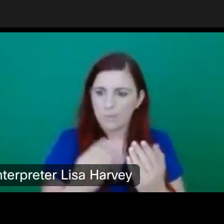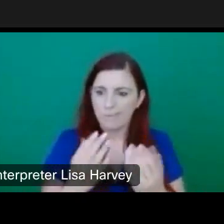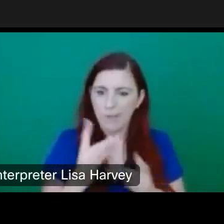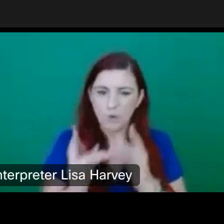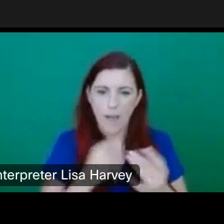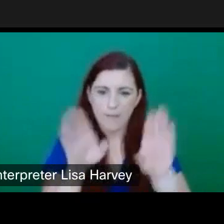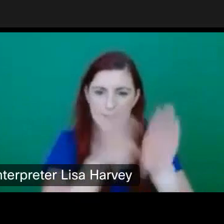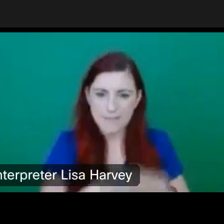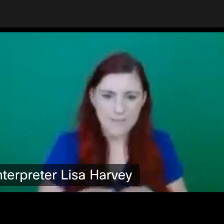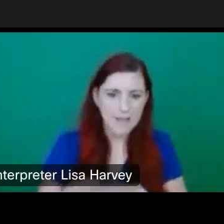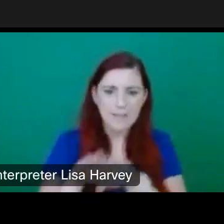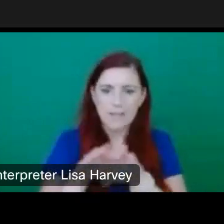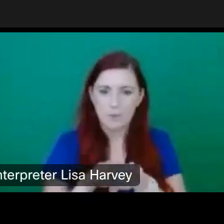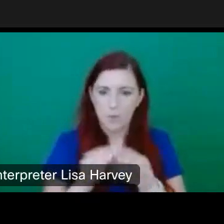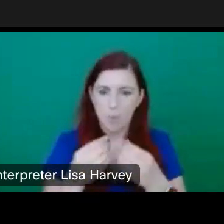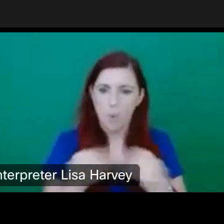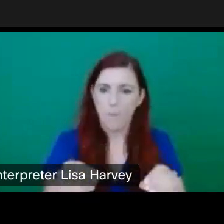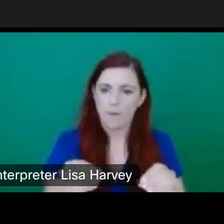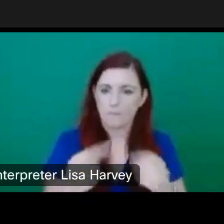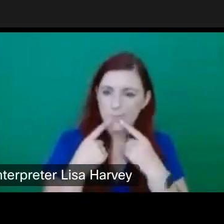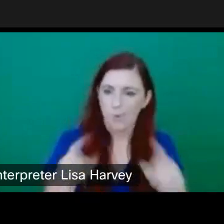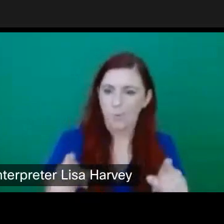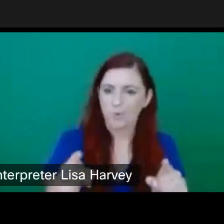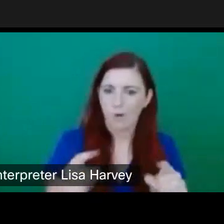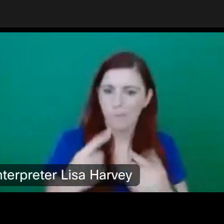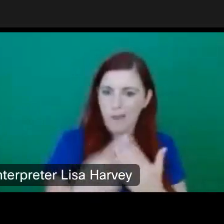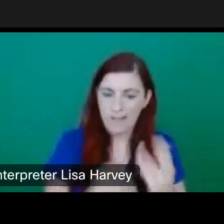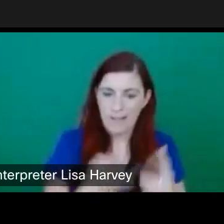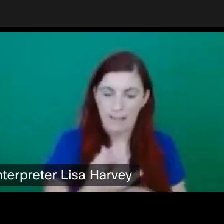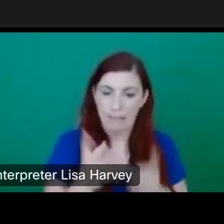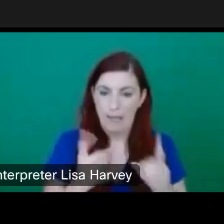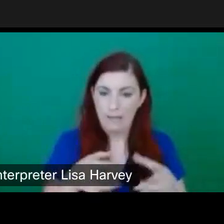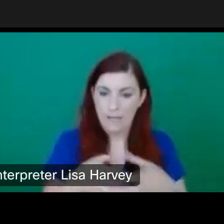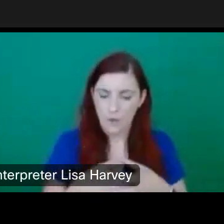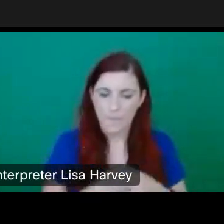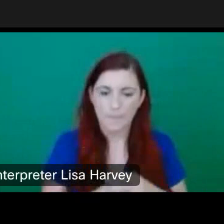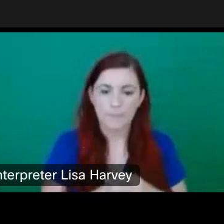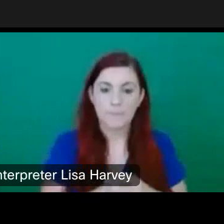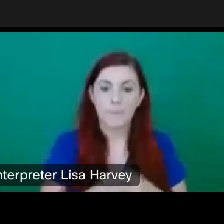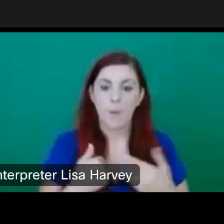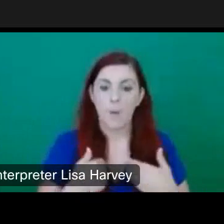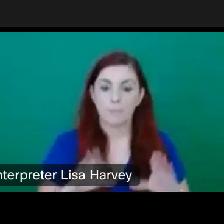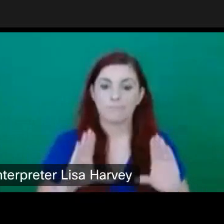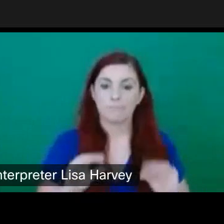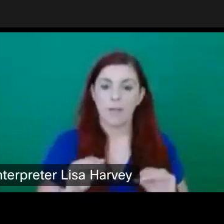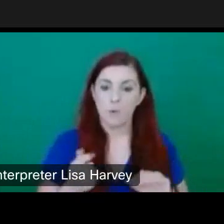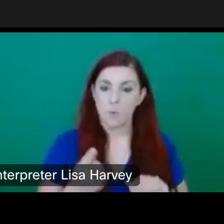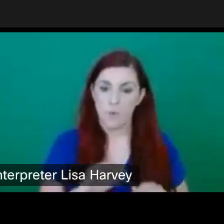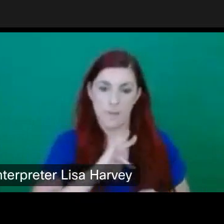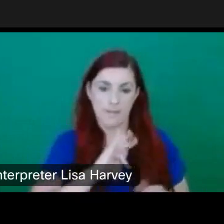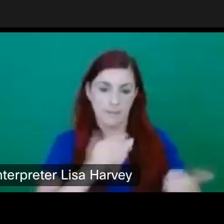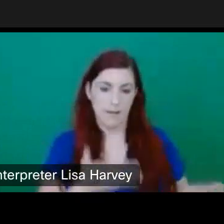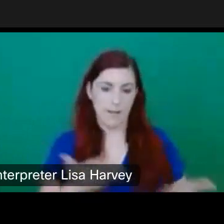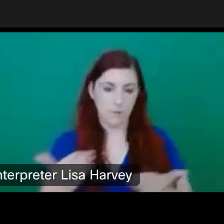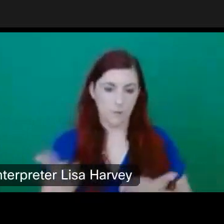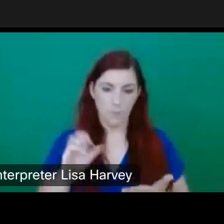to open disclosure policy across the health sector. I'm going to stop talking very shortly. I'm going to hand over to